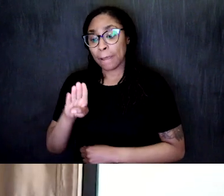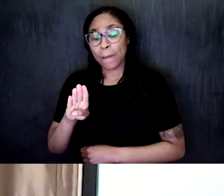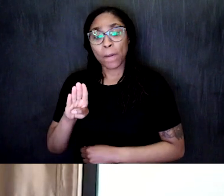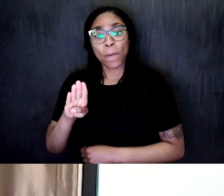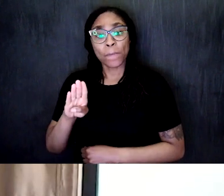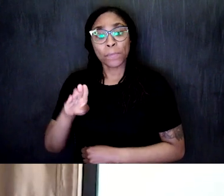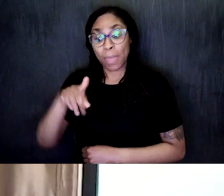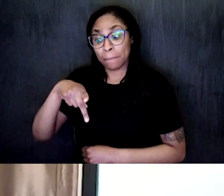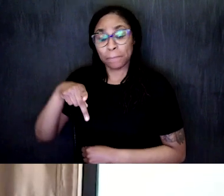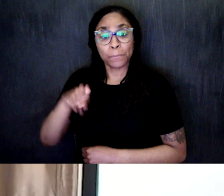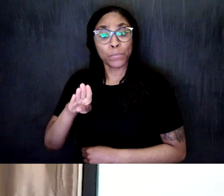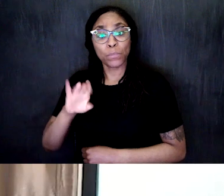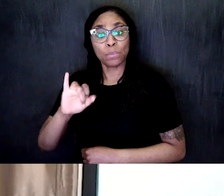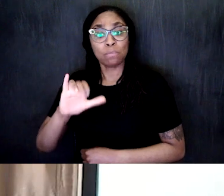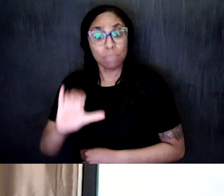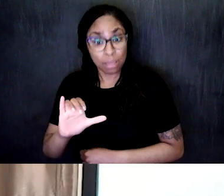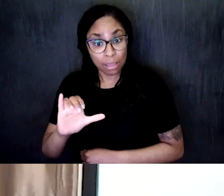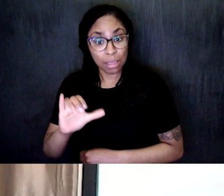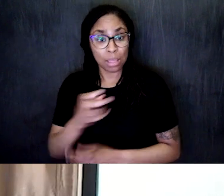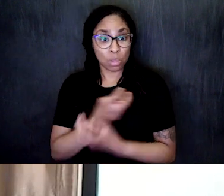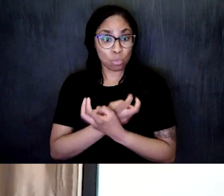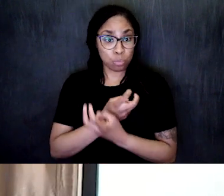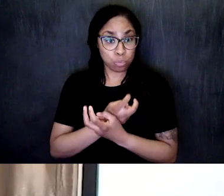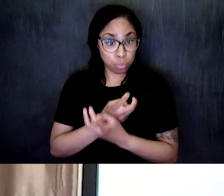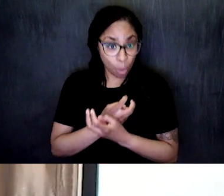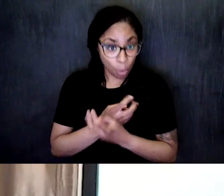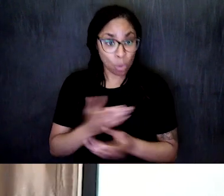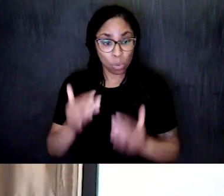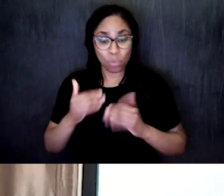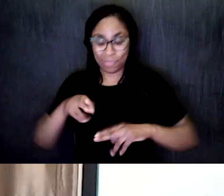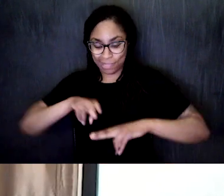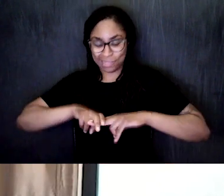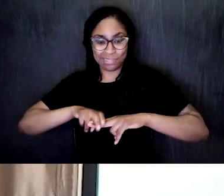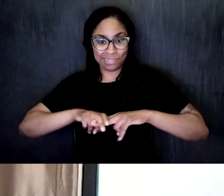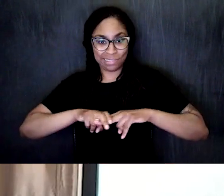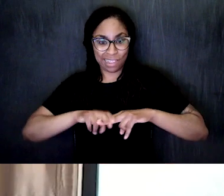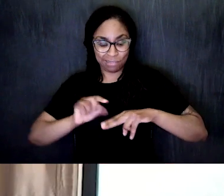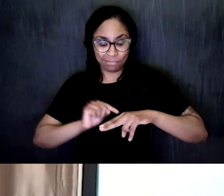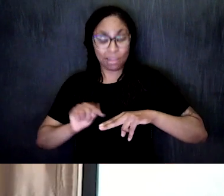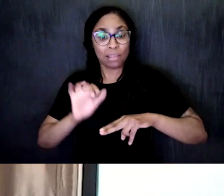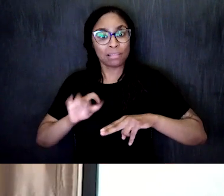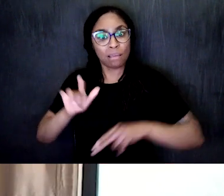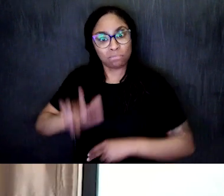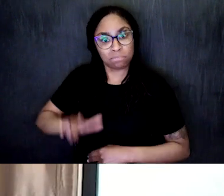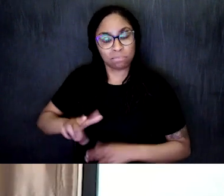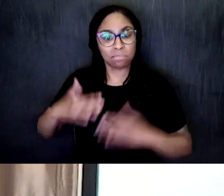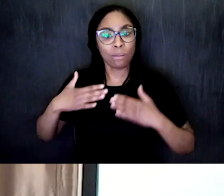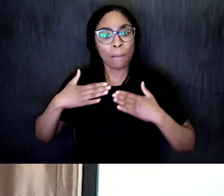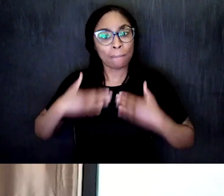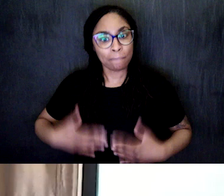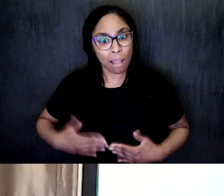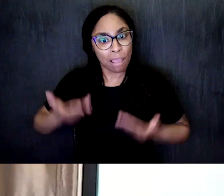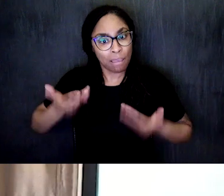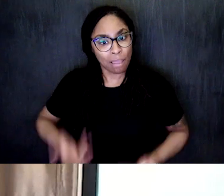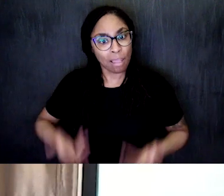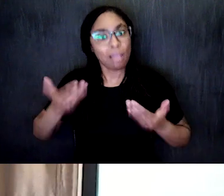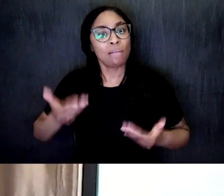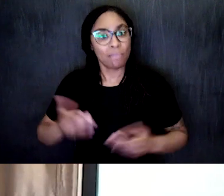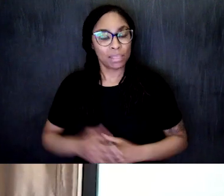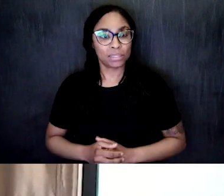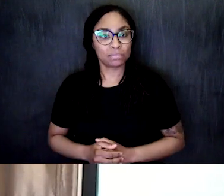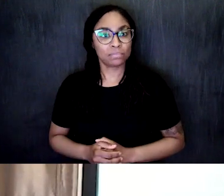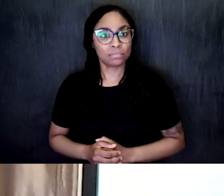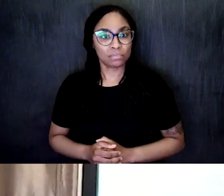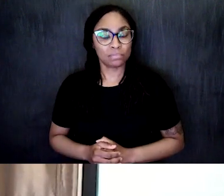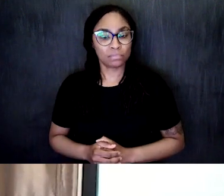pubic bone and the tailbone down, feeling the weight of the sits bones, the lower body dense and heavy, and then we lift